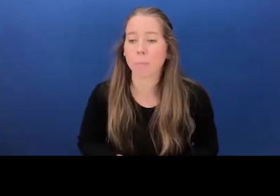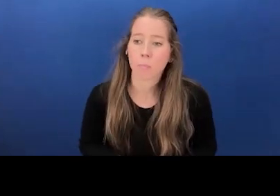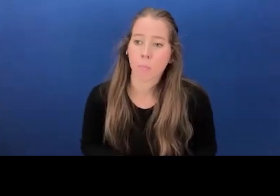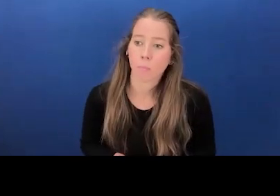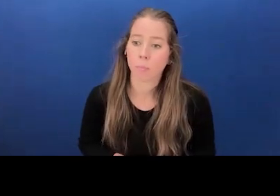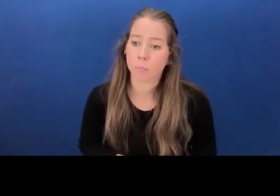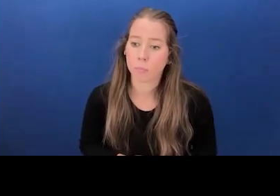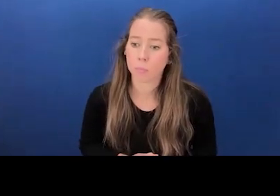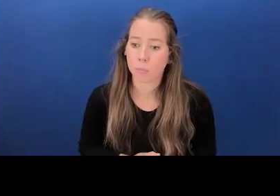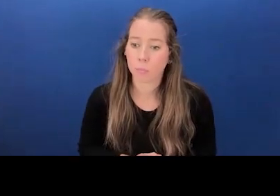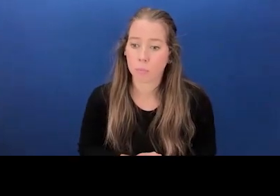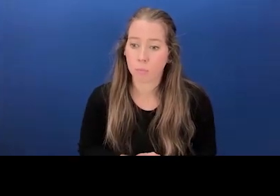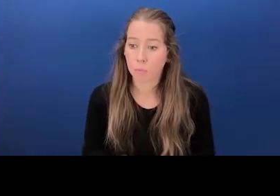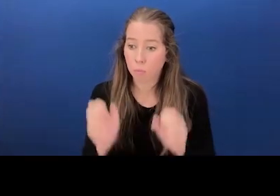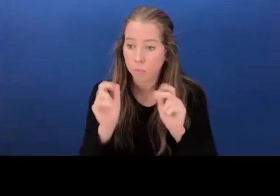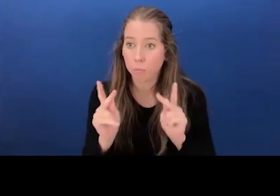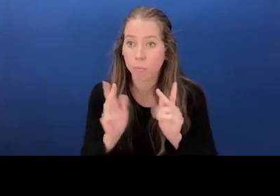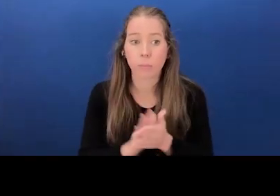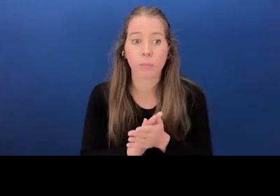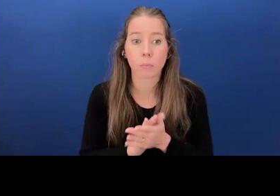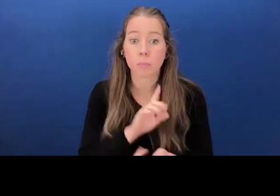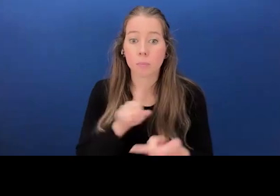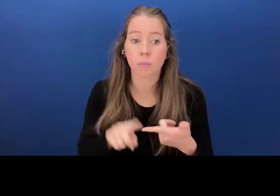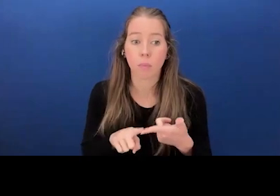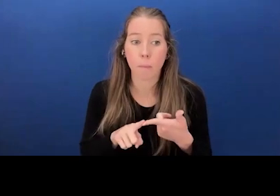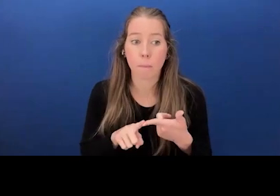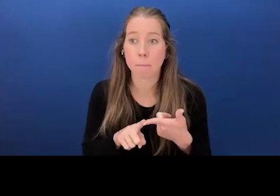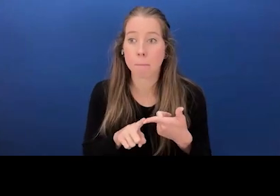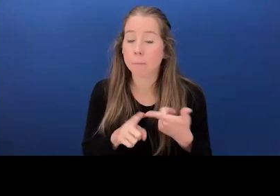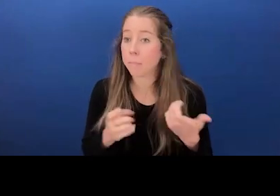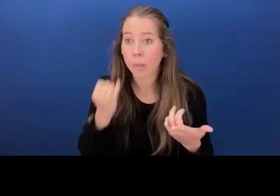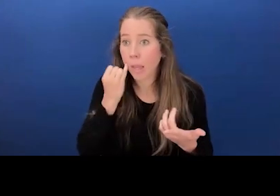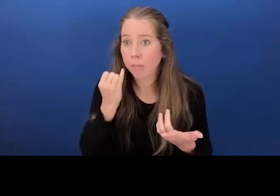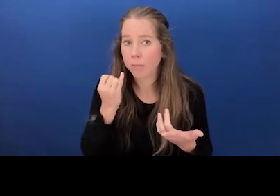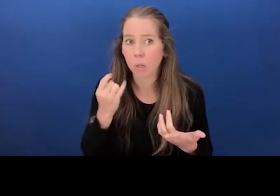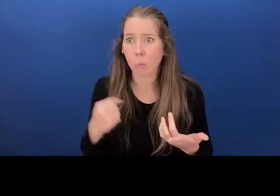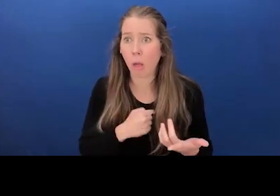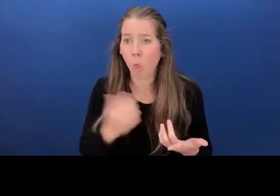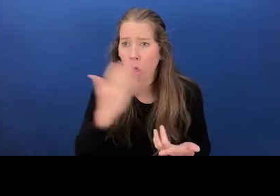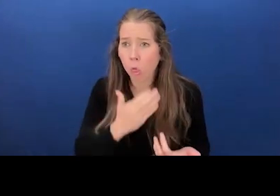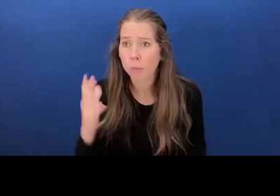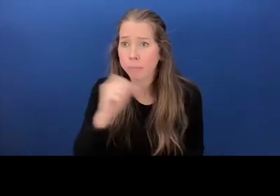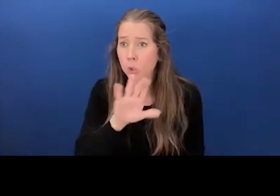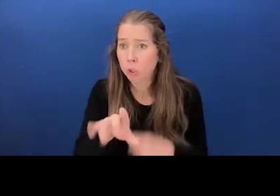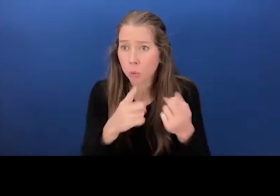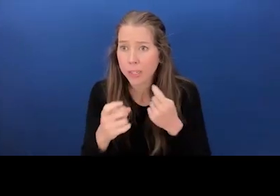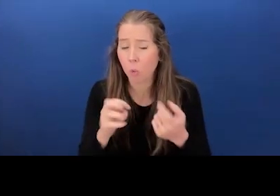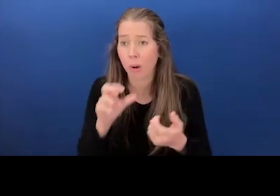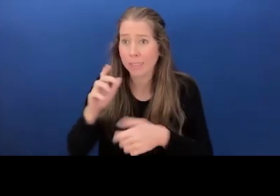get to those questions, okay. And then if for whatever reason we miss your question or we didn't have time to cover